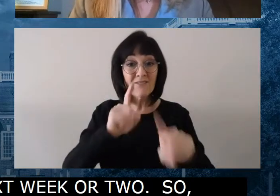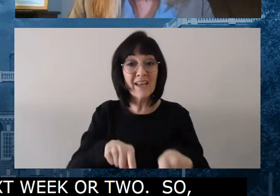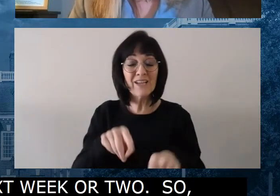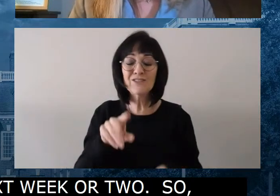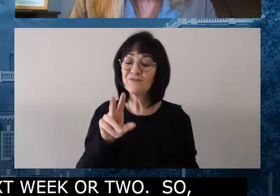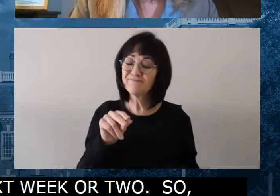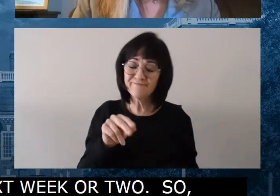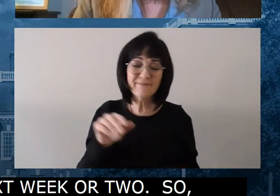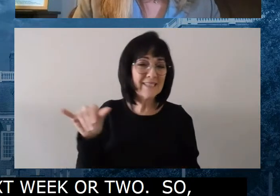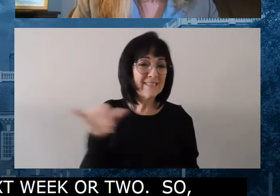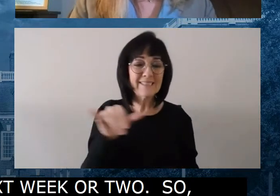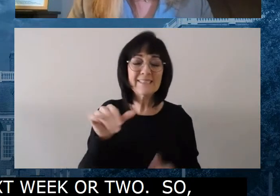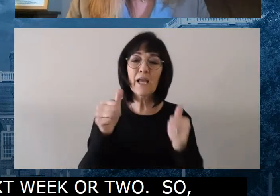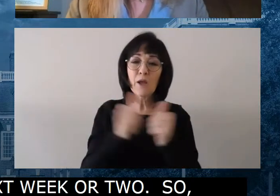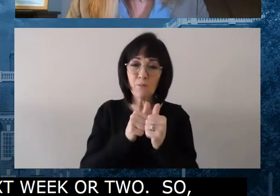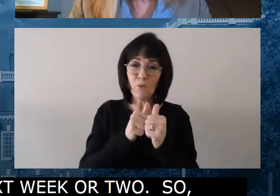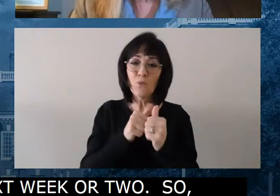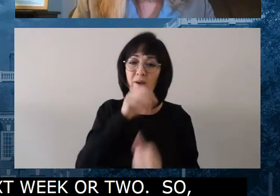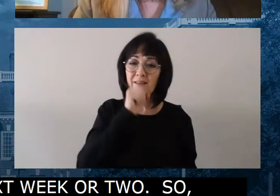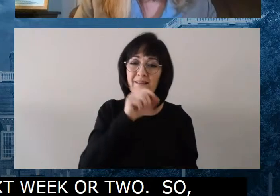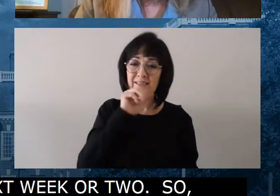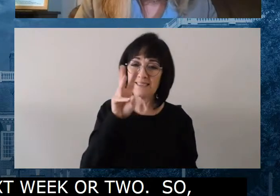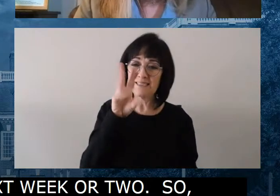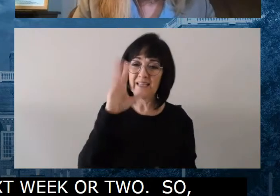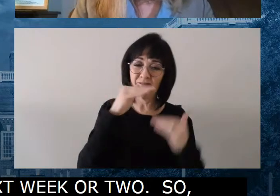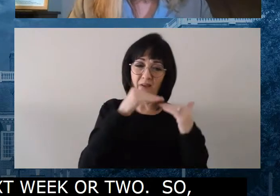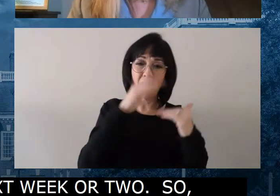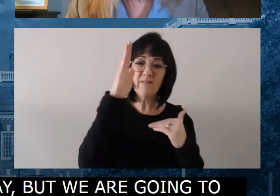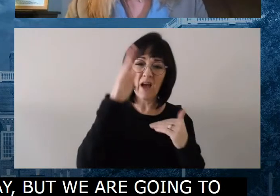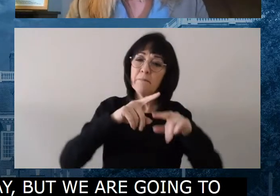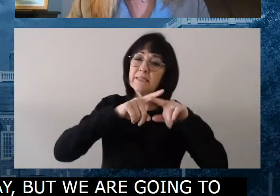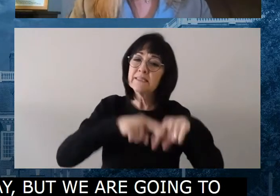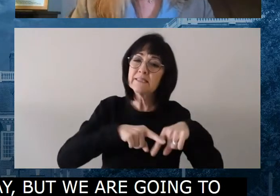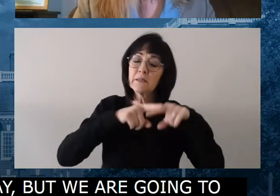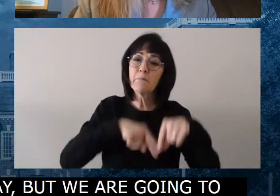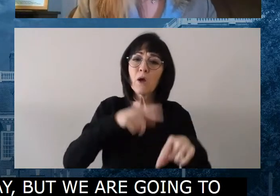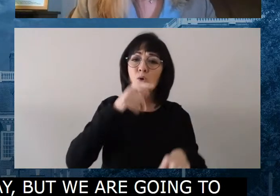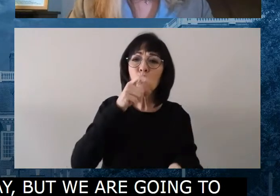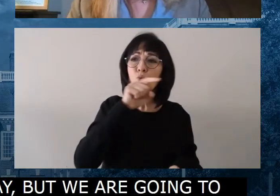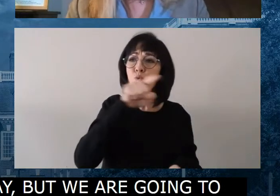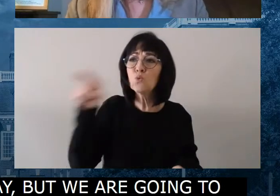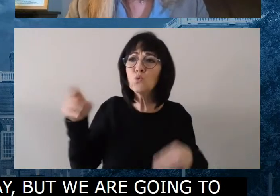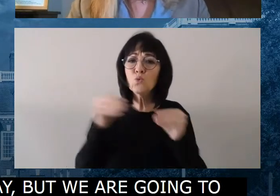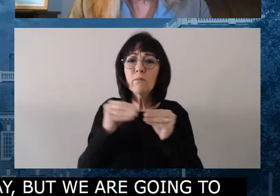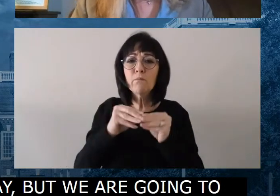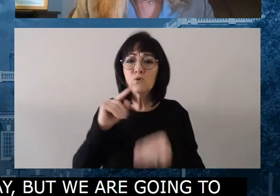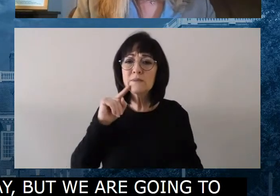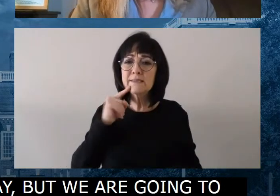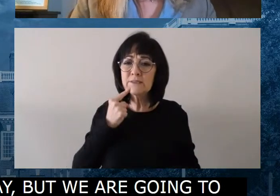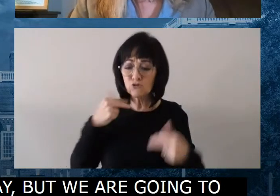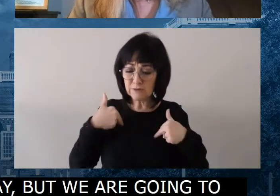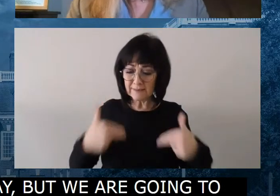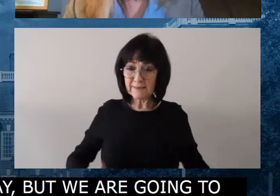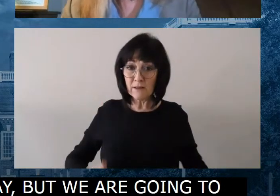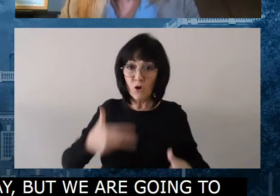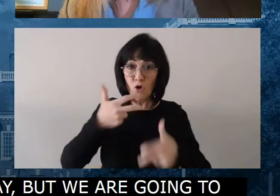65 and up, based on risk factors. So for those who are older or have more risk factors,